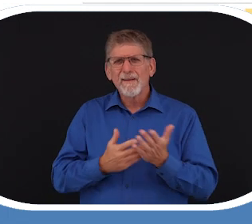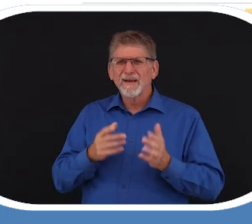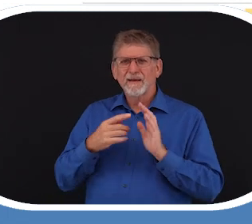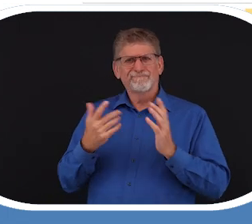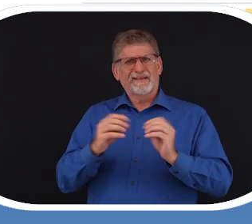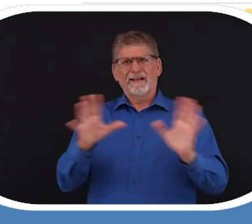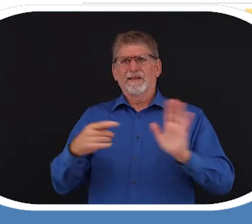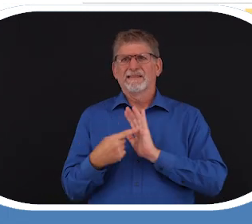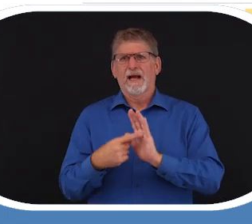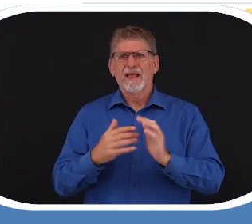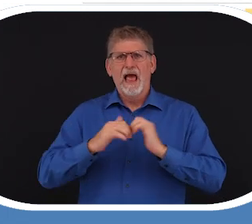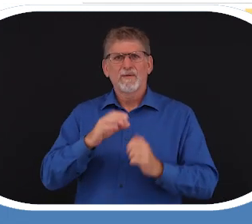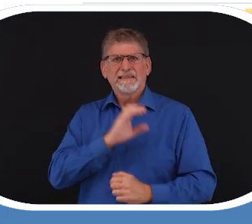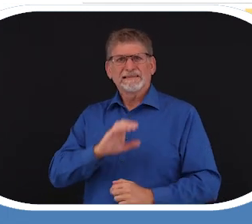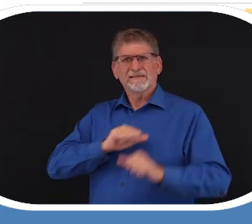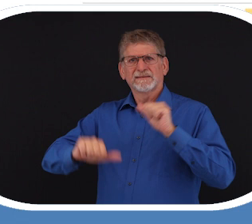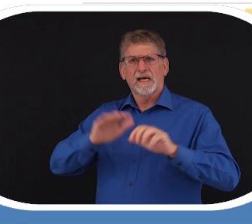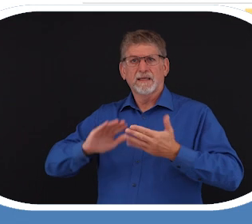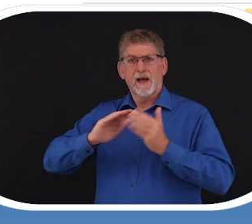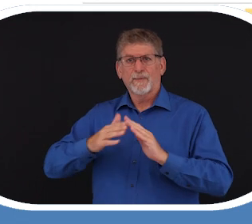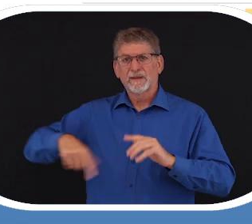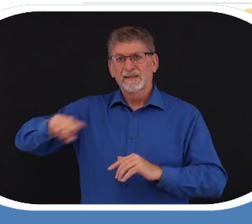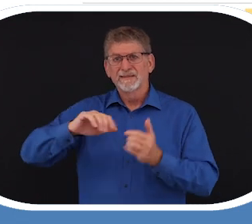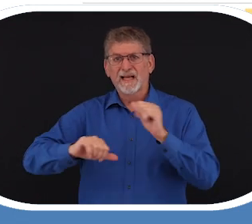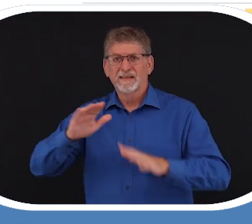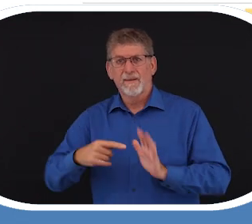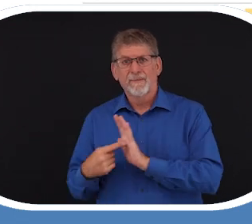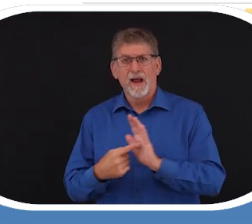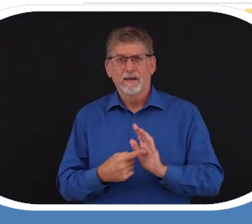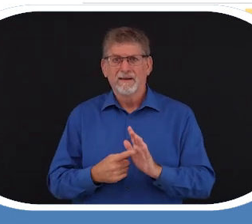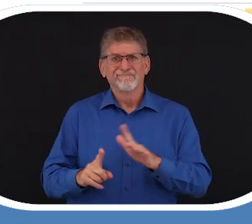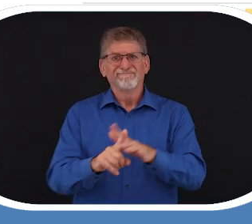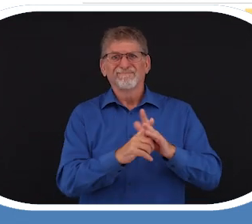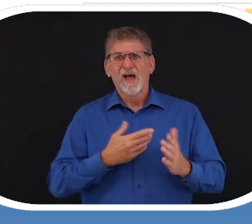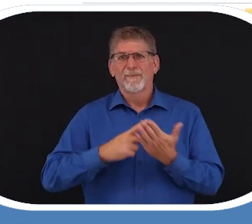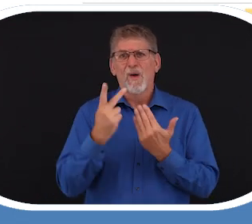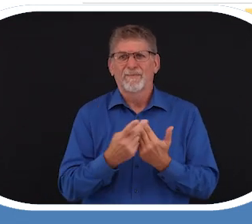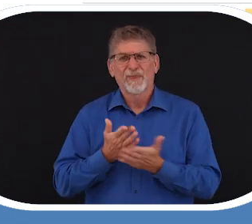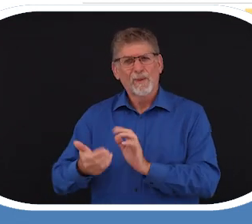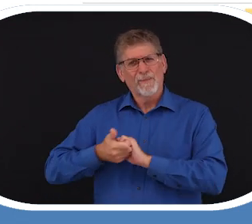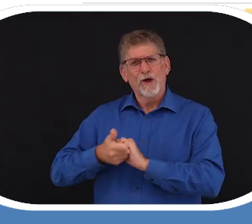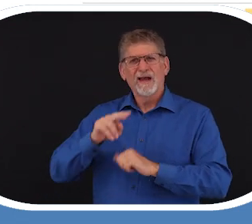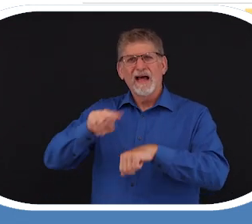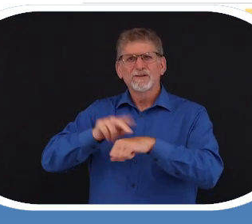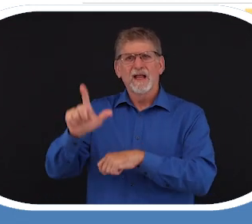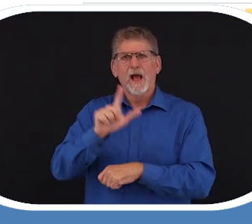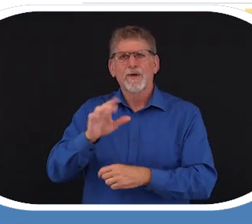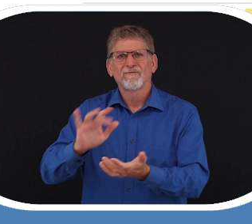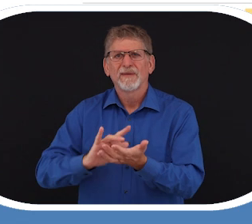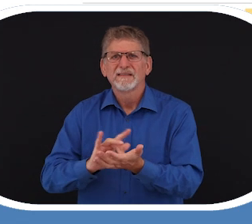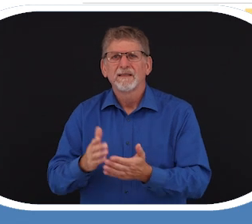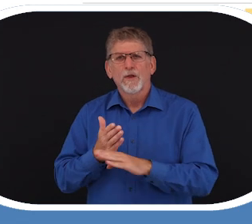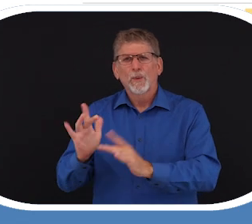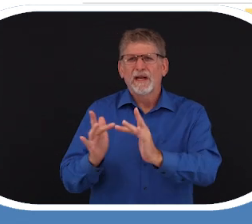some concrete examples of how citizen scientists, community scientists model are showing up in our program is through our partners with the National Library of Medicine, through